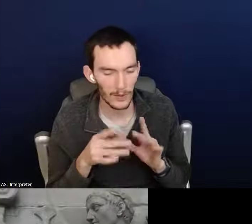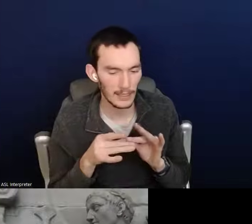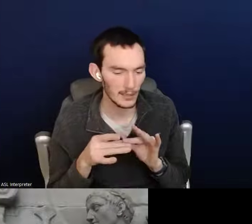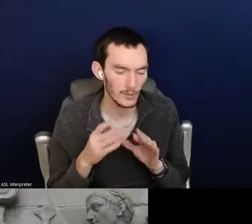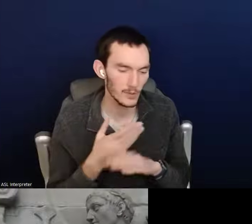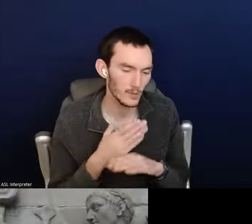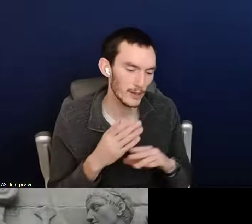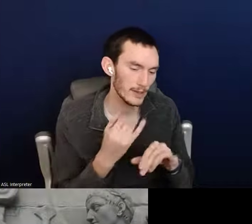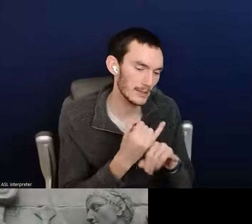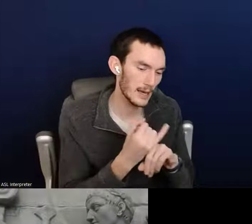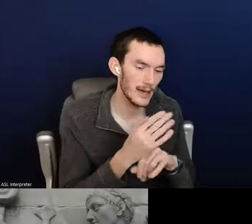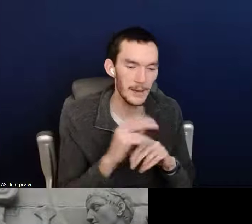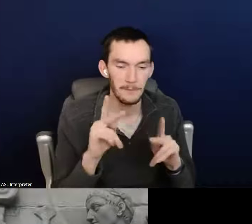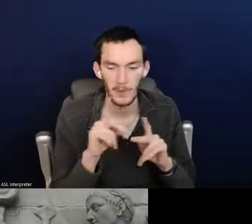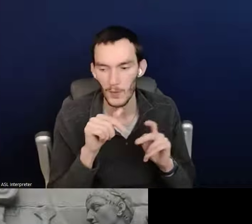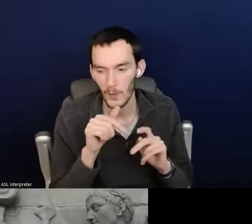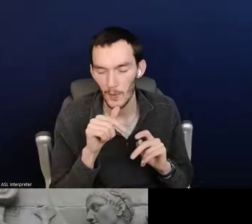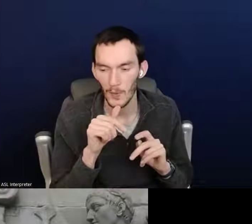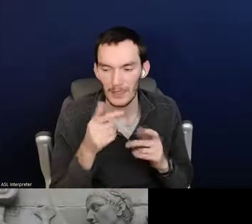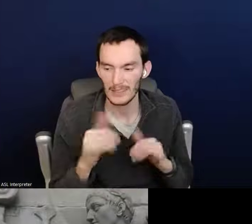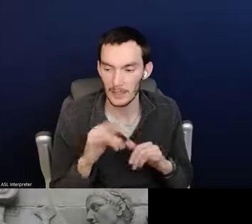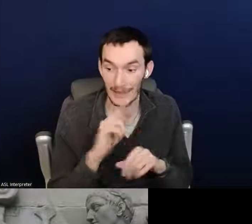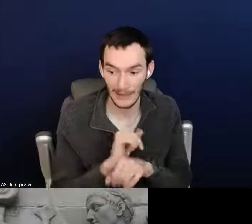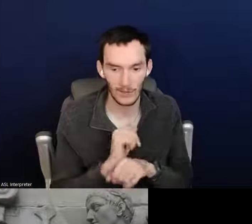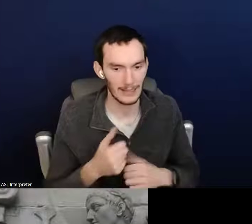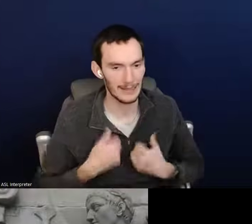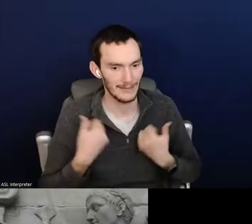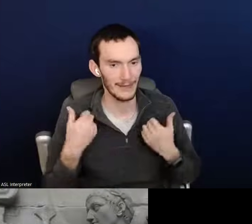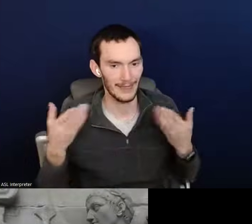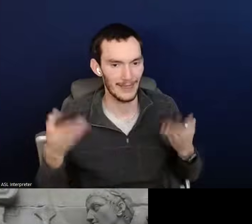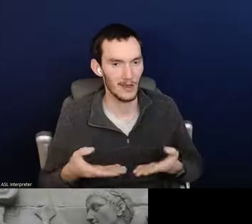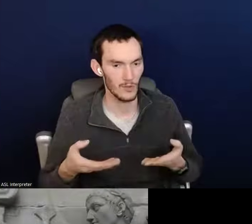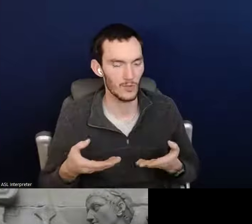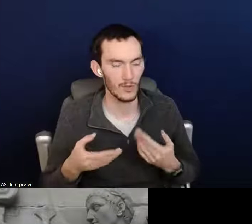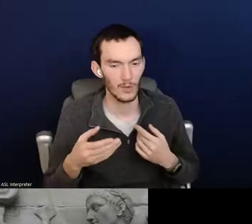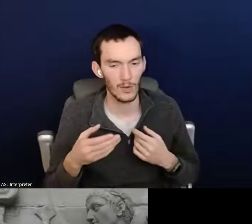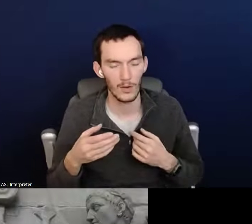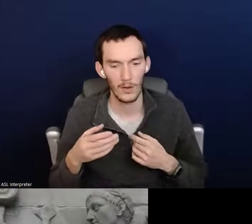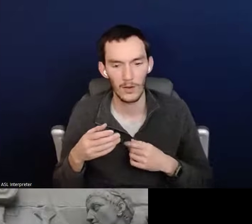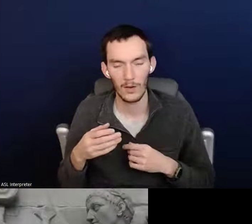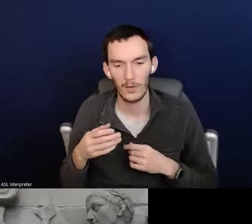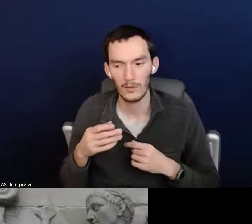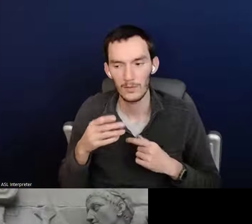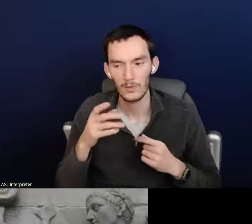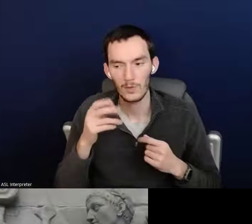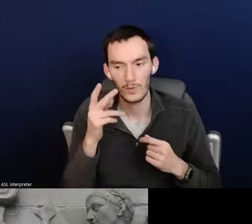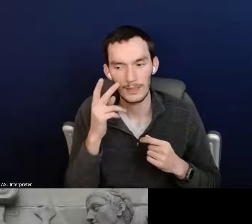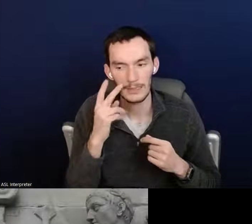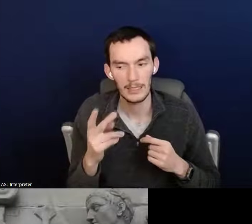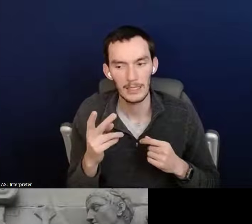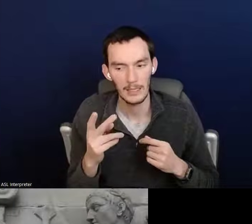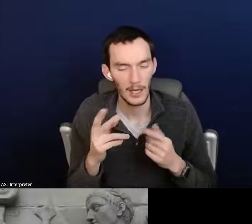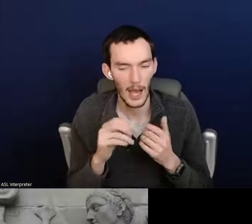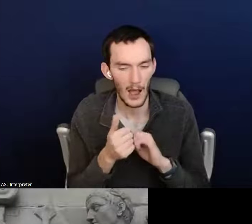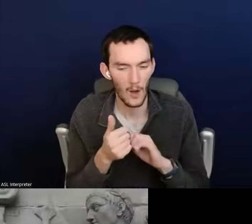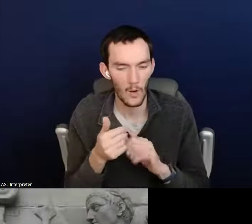between the site and people who are like, still literally living on top of them, on top of it. Do you see, like, how far